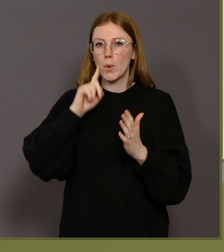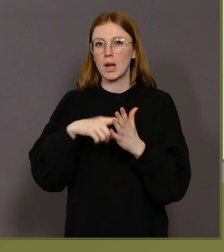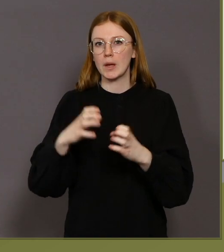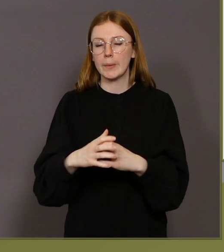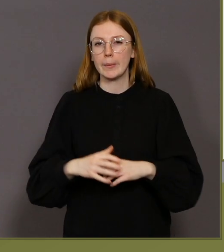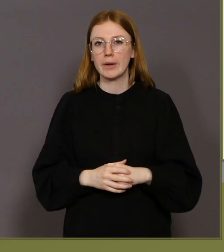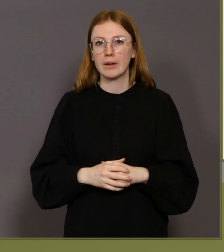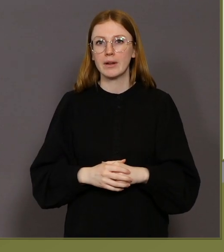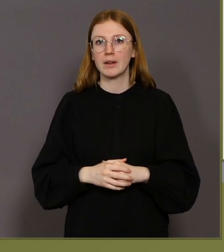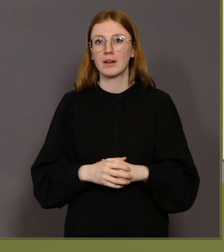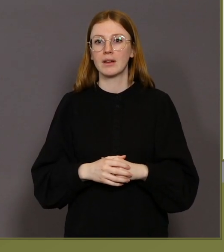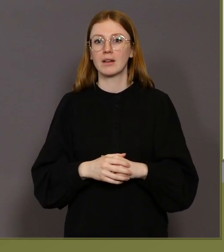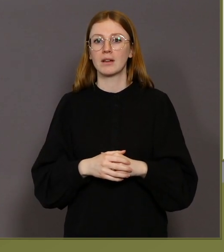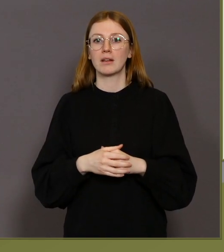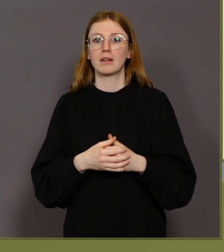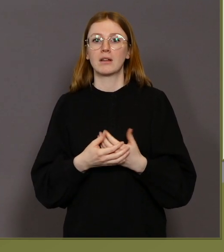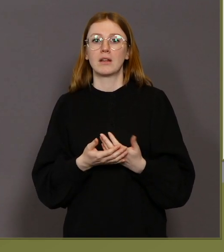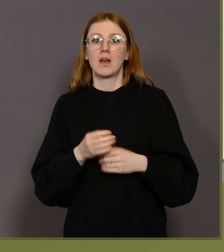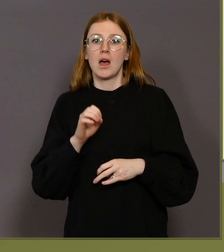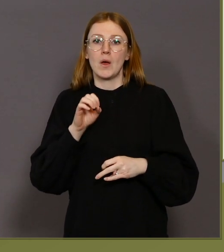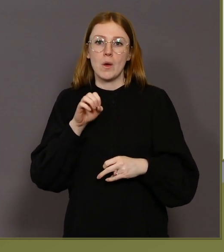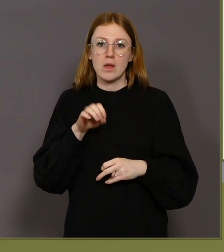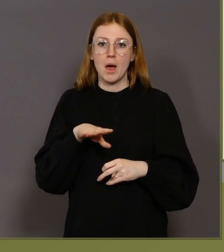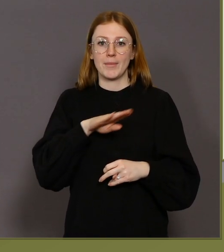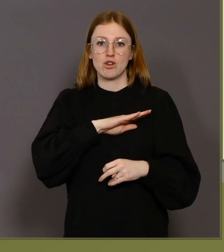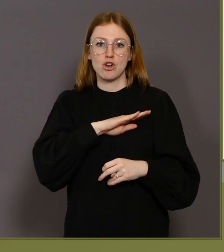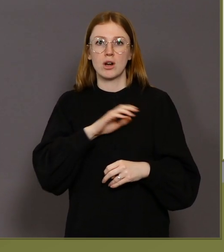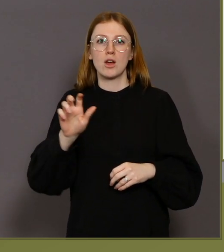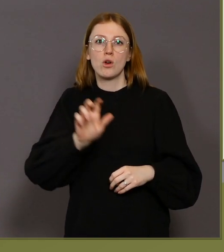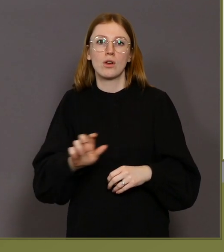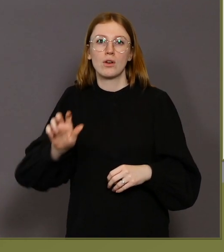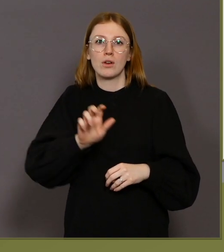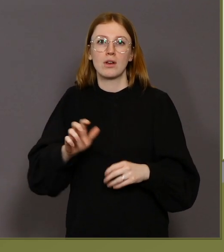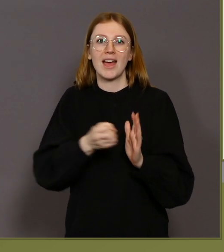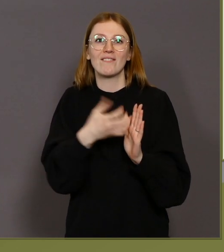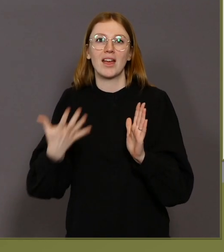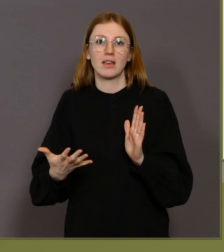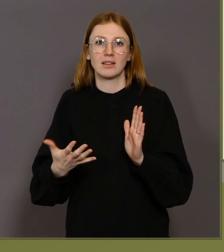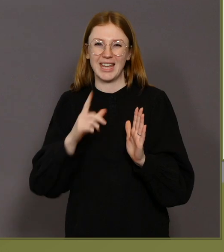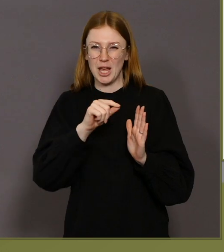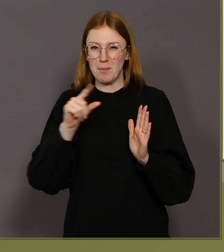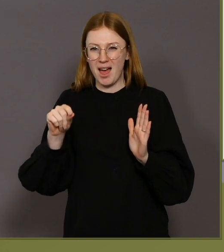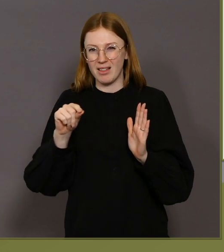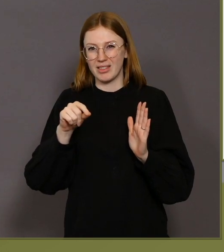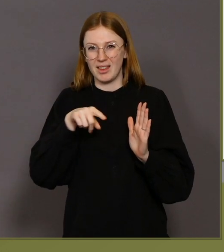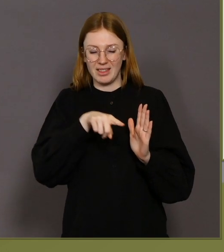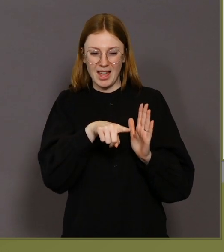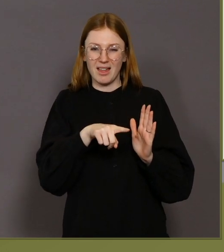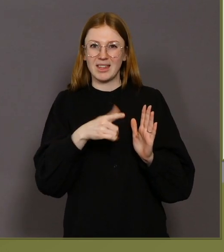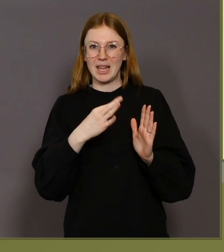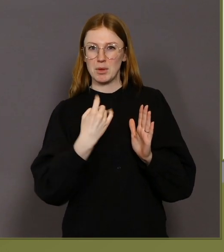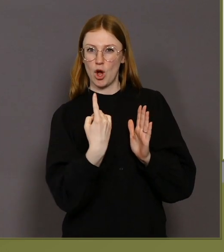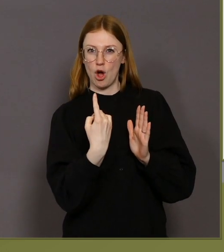have hover effects, so some self-service terminals have a pointing device